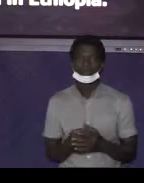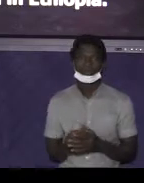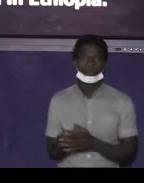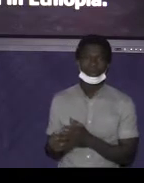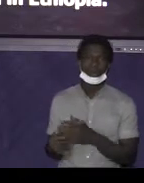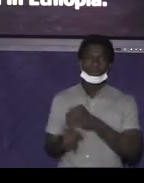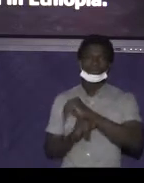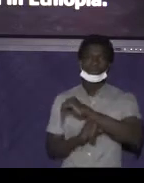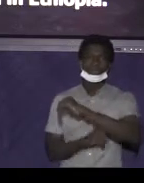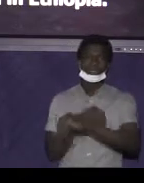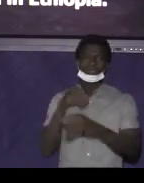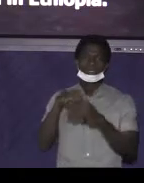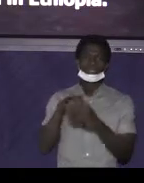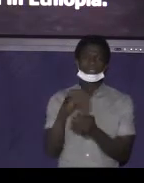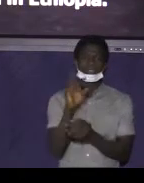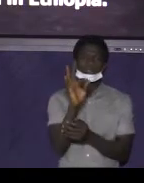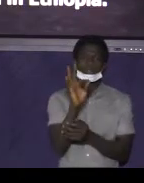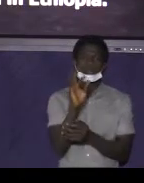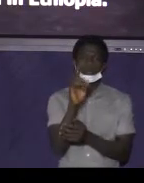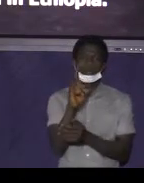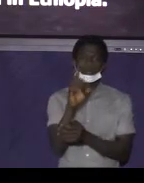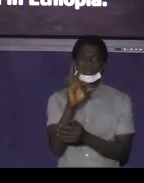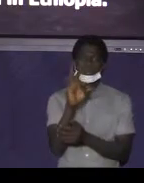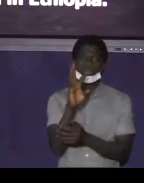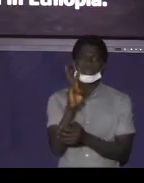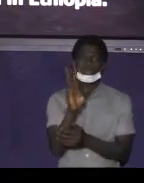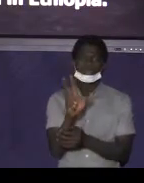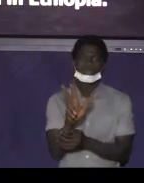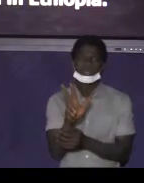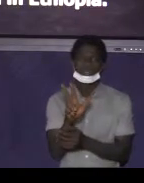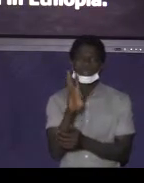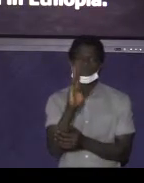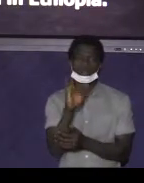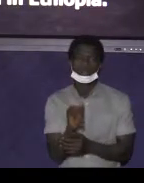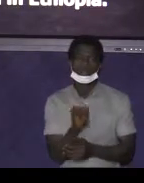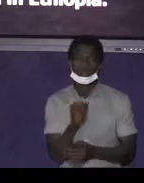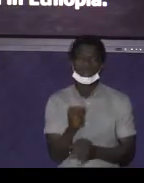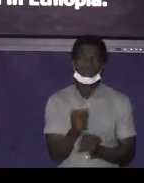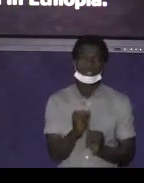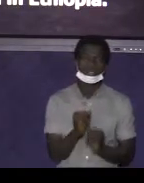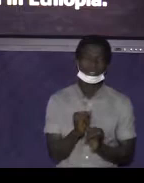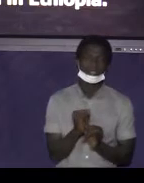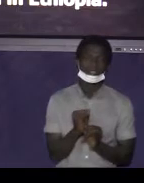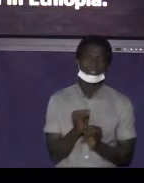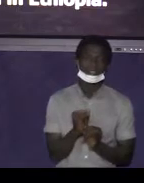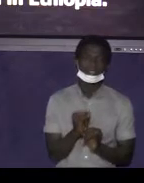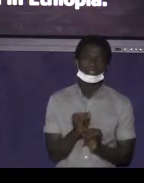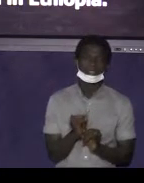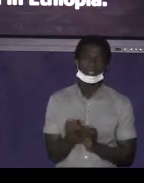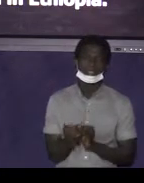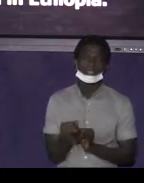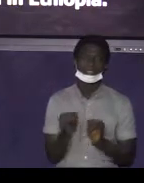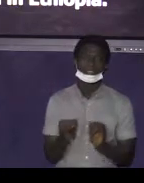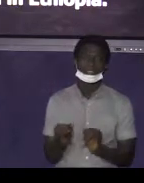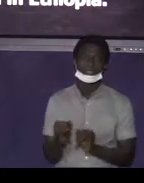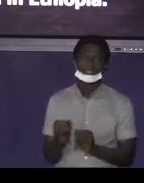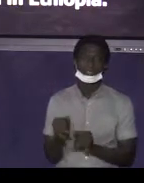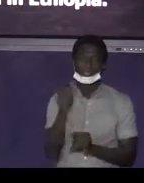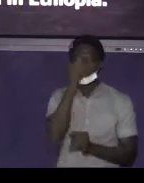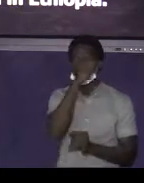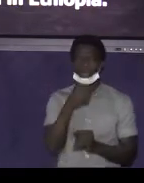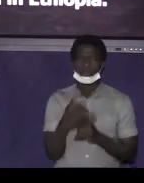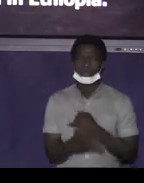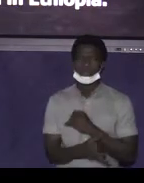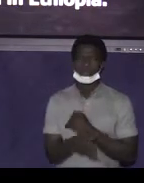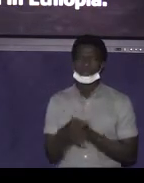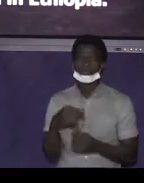in 1963. That means OAU was founded in 1963 by independent African countries. And